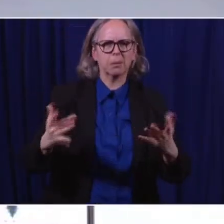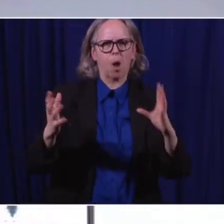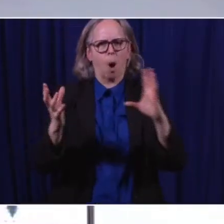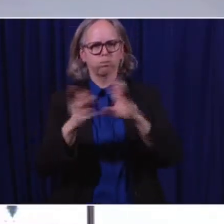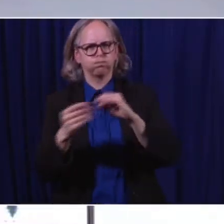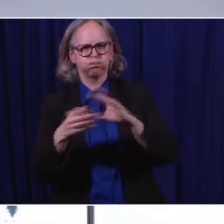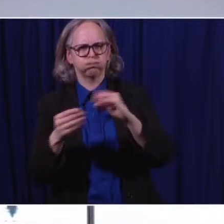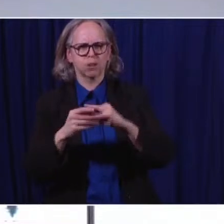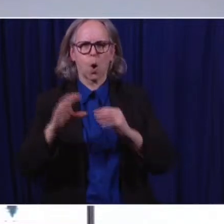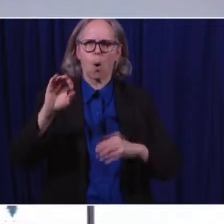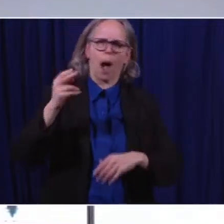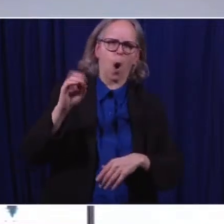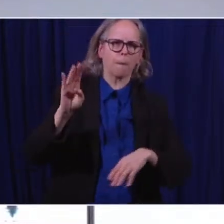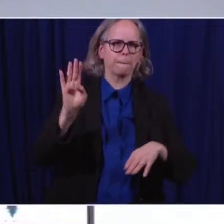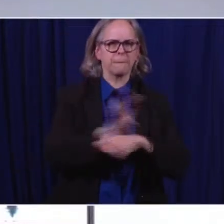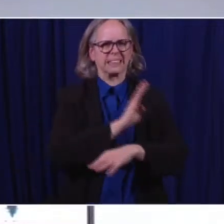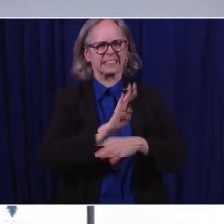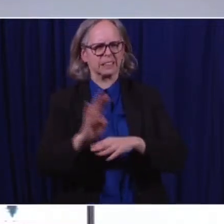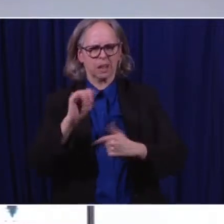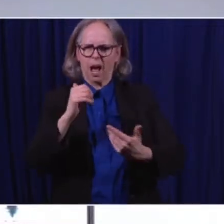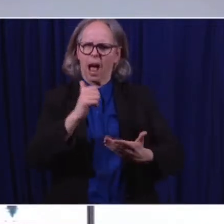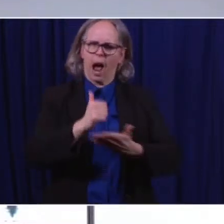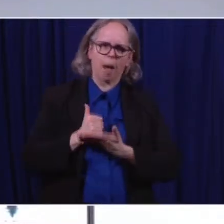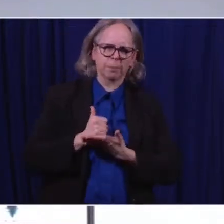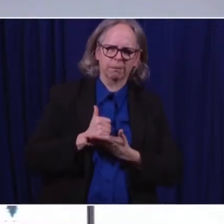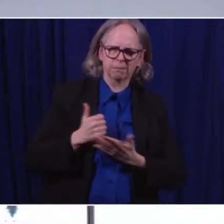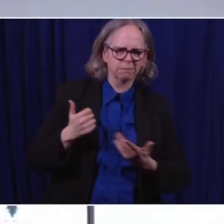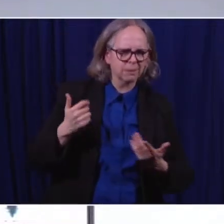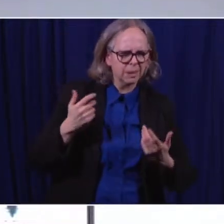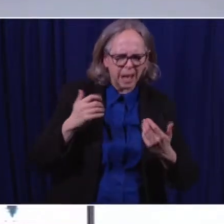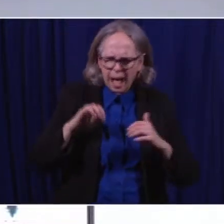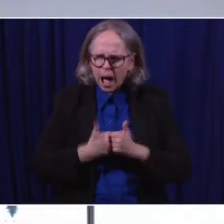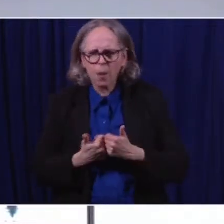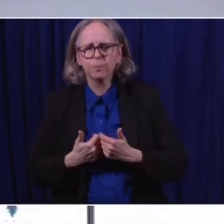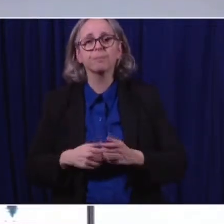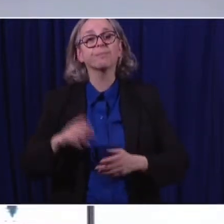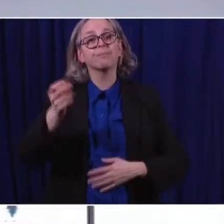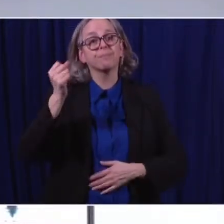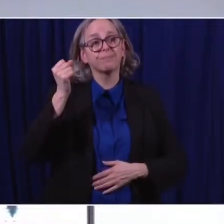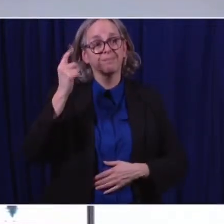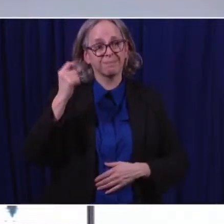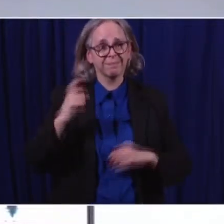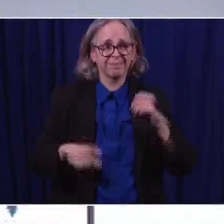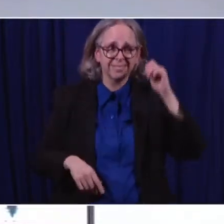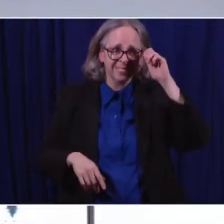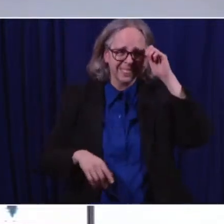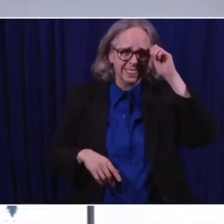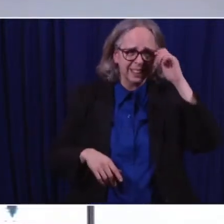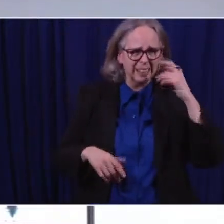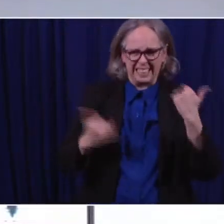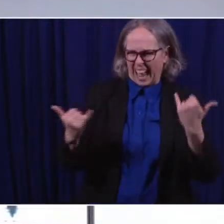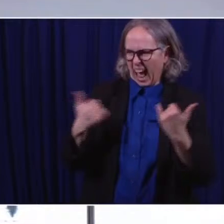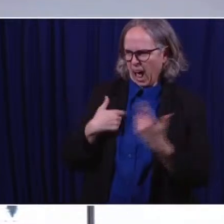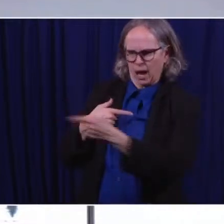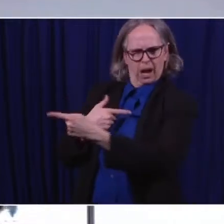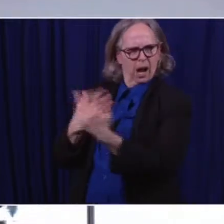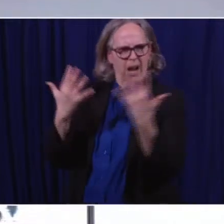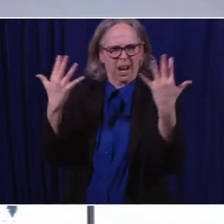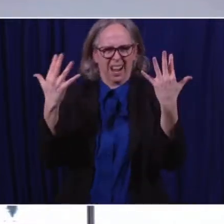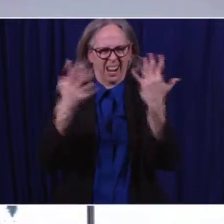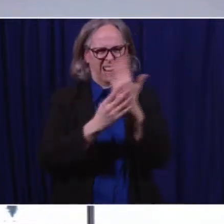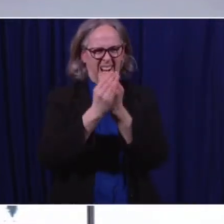help us win the fight against COVID. And you might see here, I have gloves on